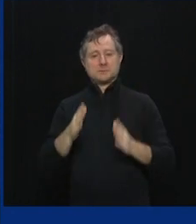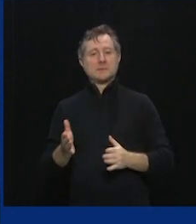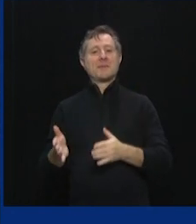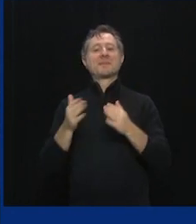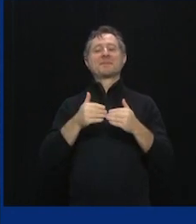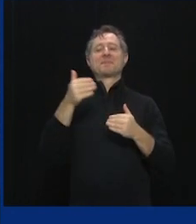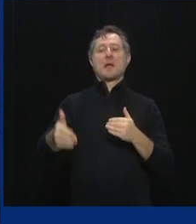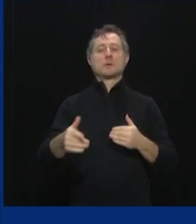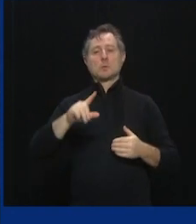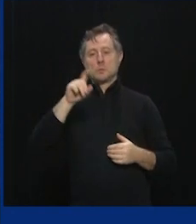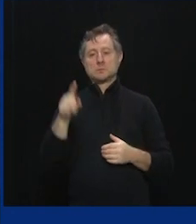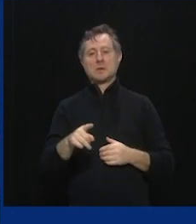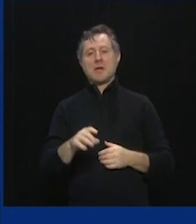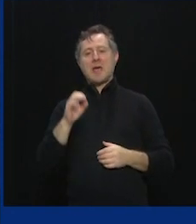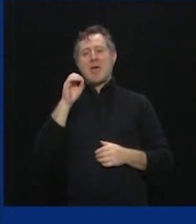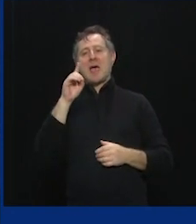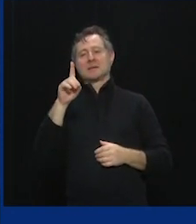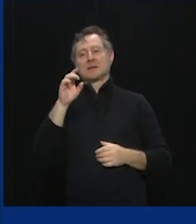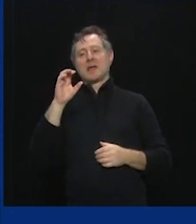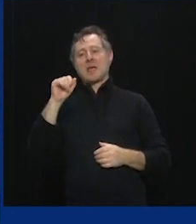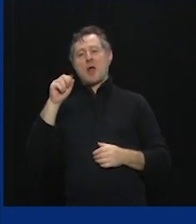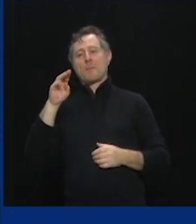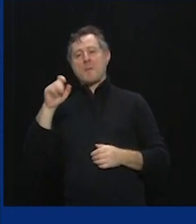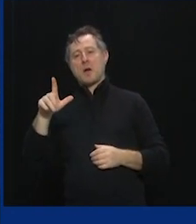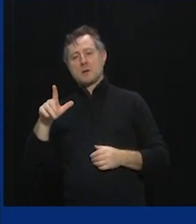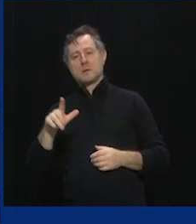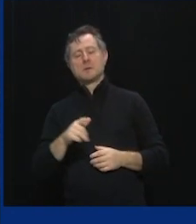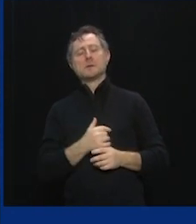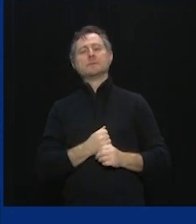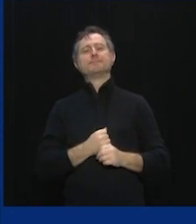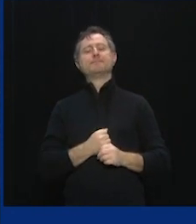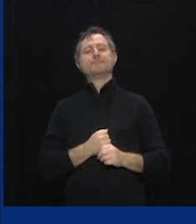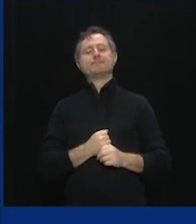Campbell. John, your mic is open.